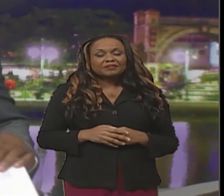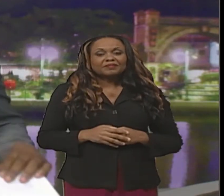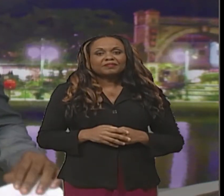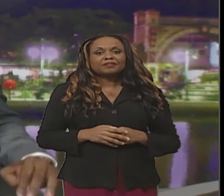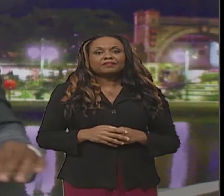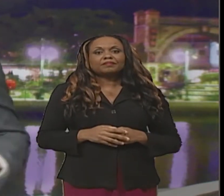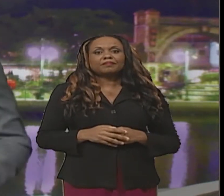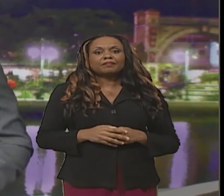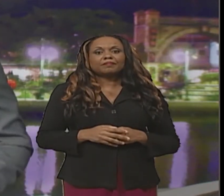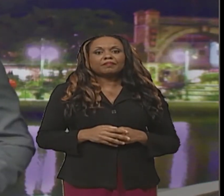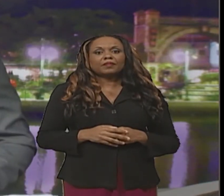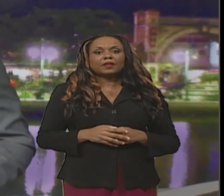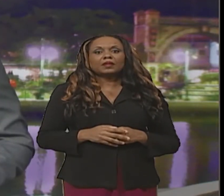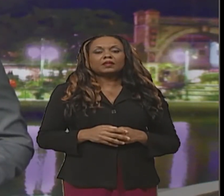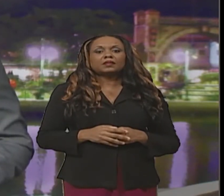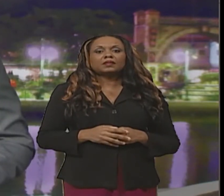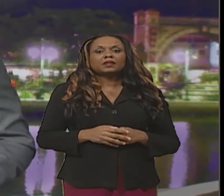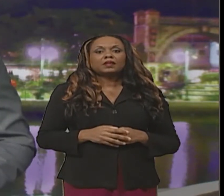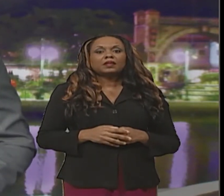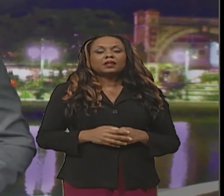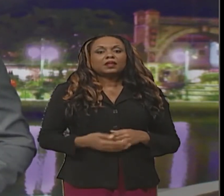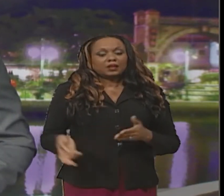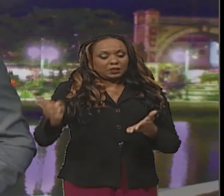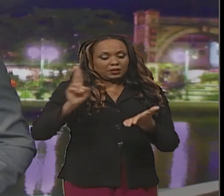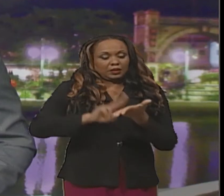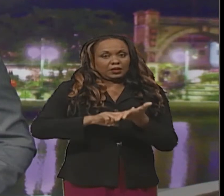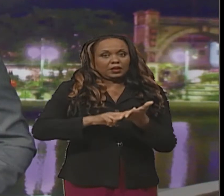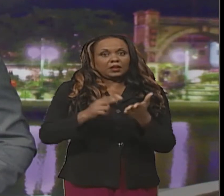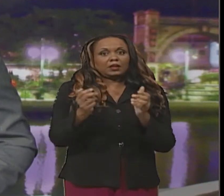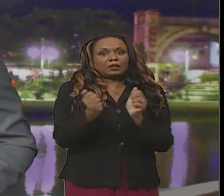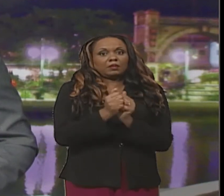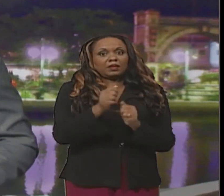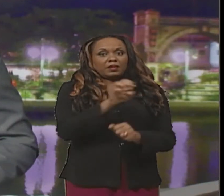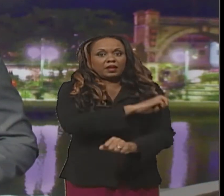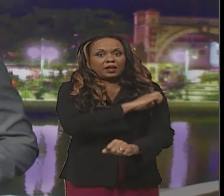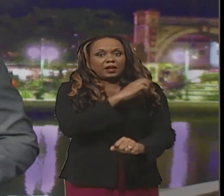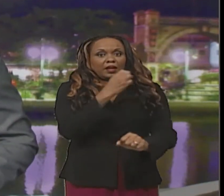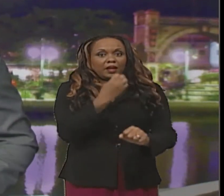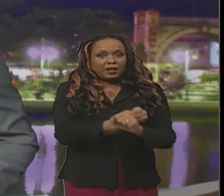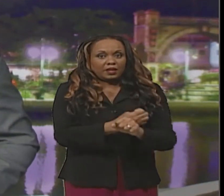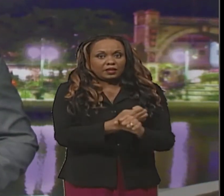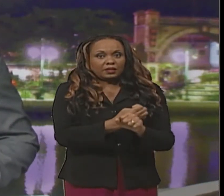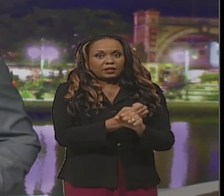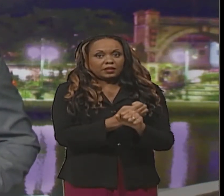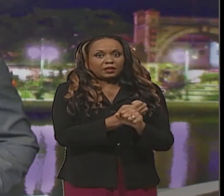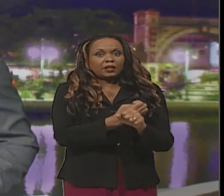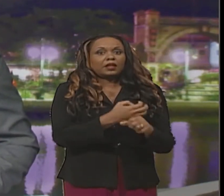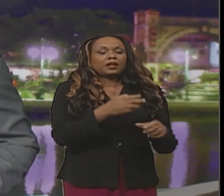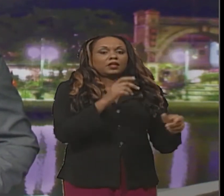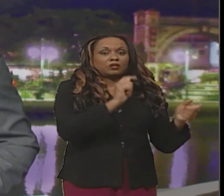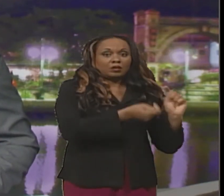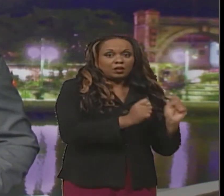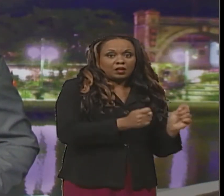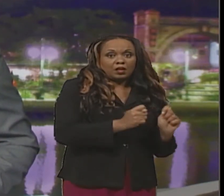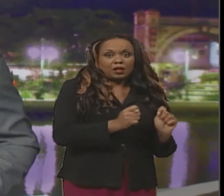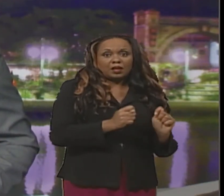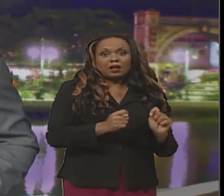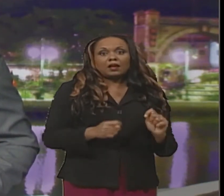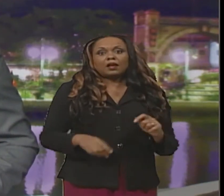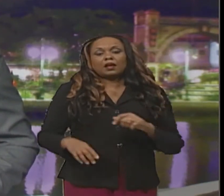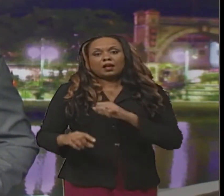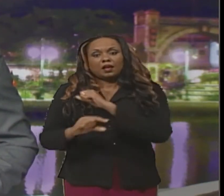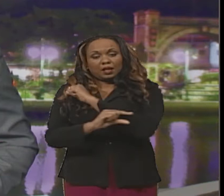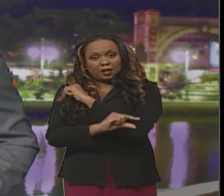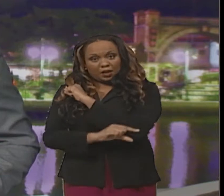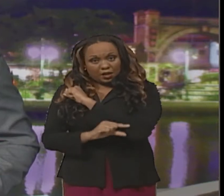Now, fresh off signing a memorandum of understanding on energy cooperation with Trinidad and Tobago, Guyana is interested in a similar deal